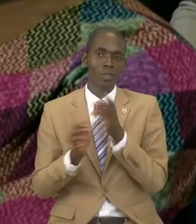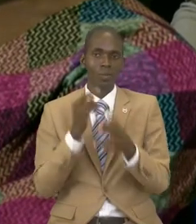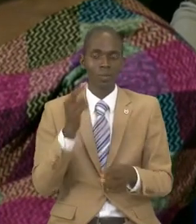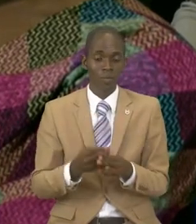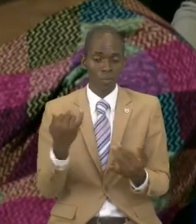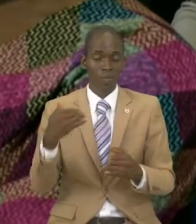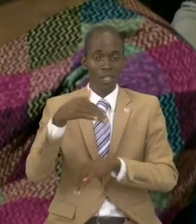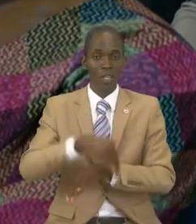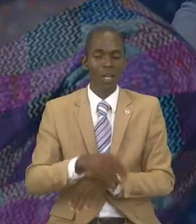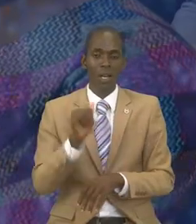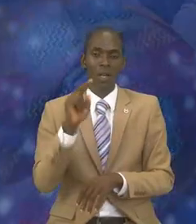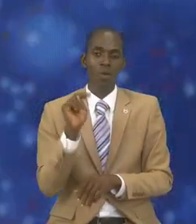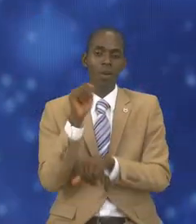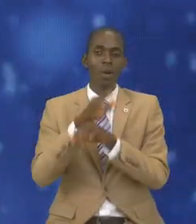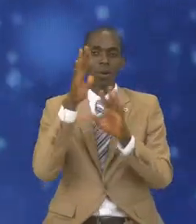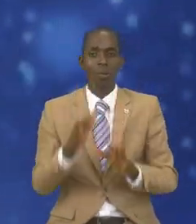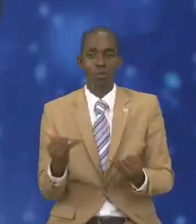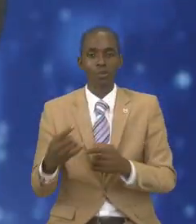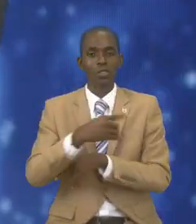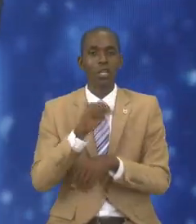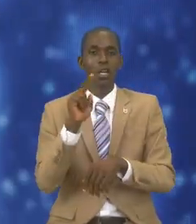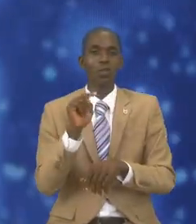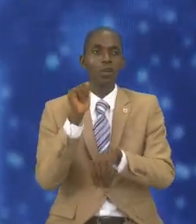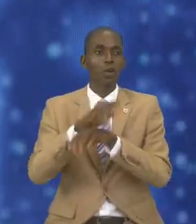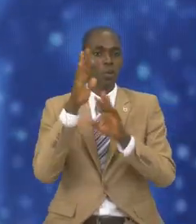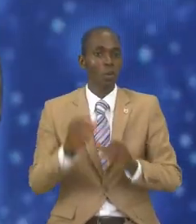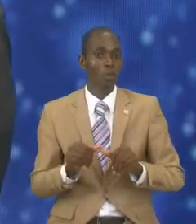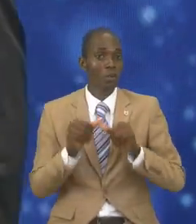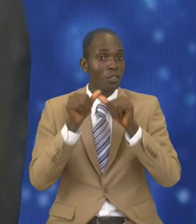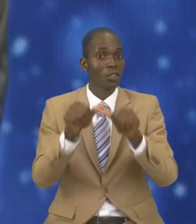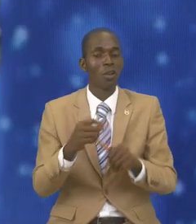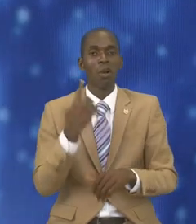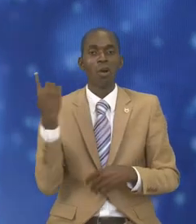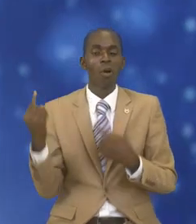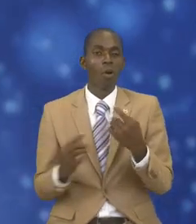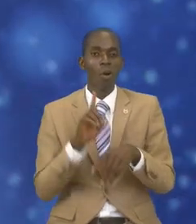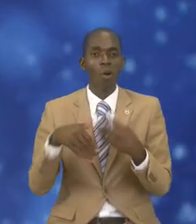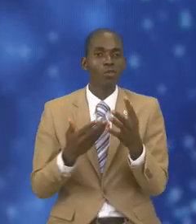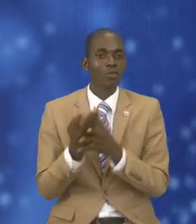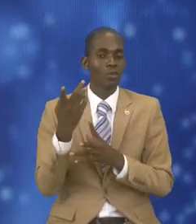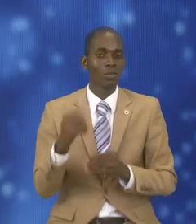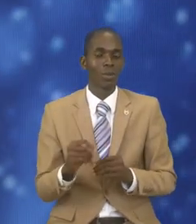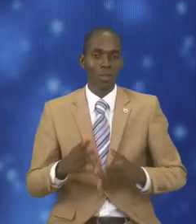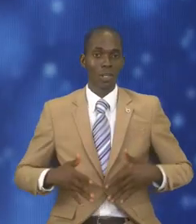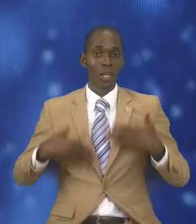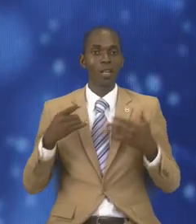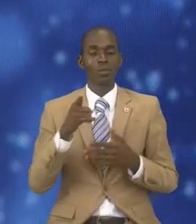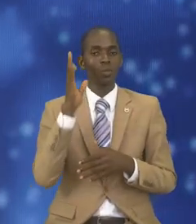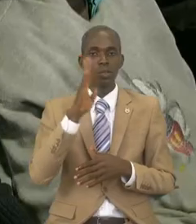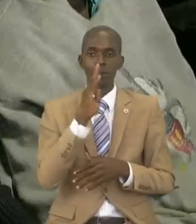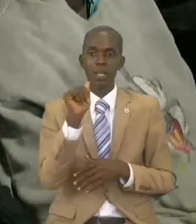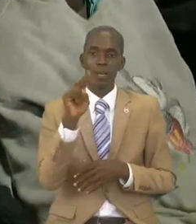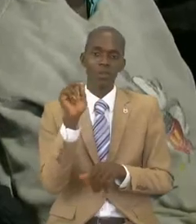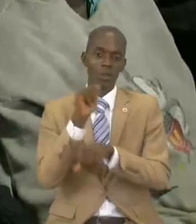overcomer. Today, an overcomer. Continually, for the rest of your life, an overcomer in